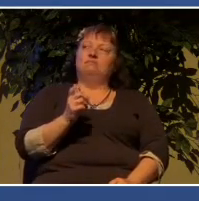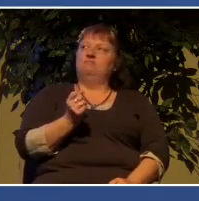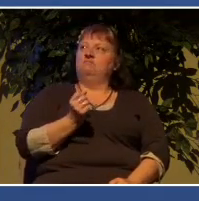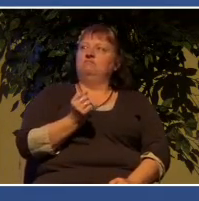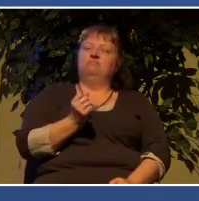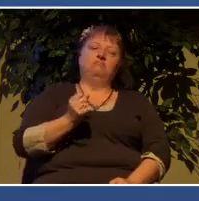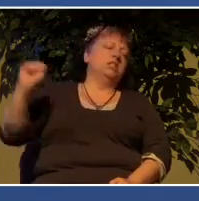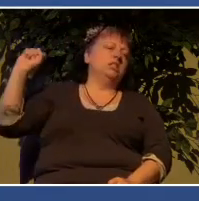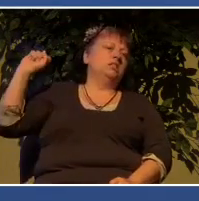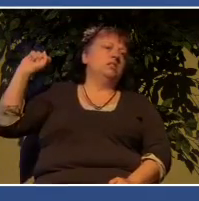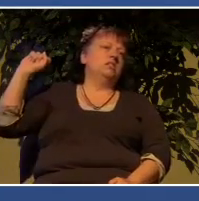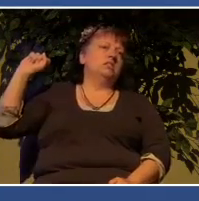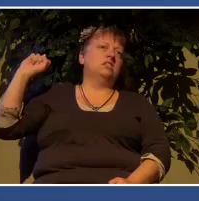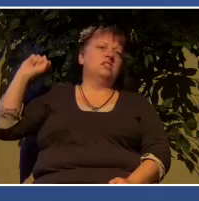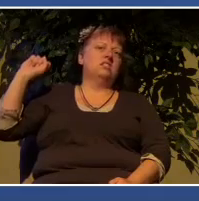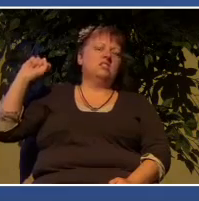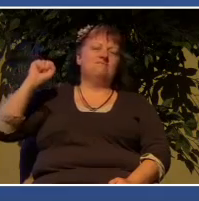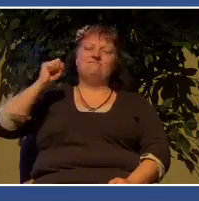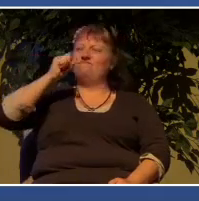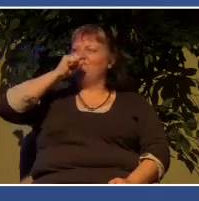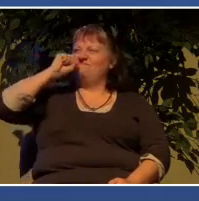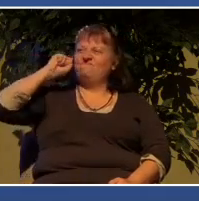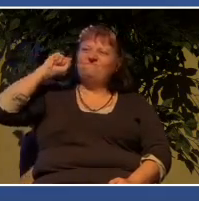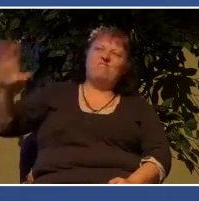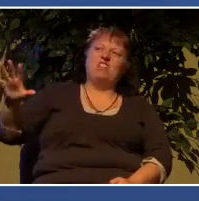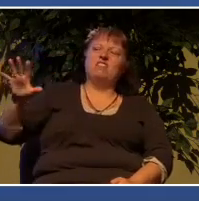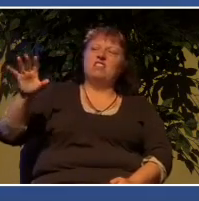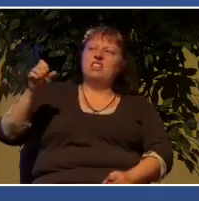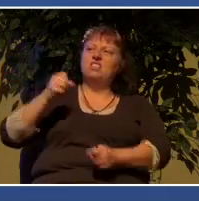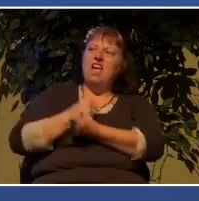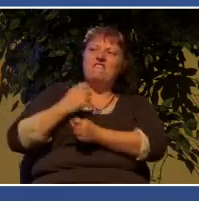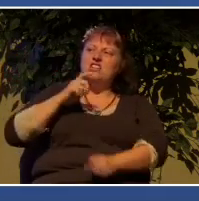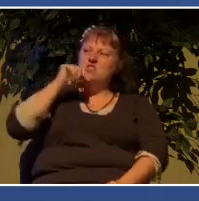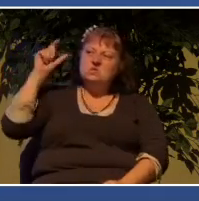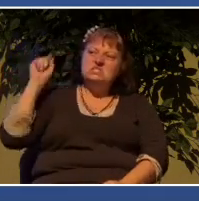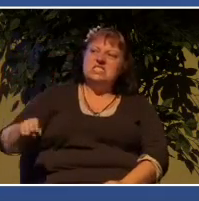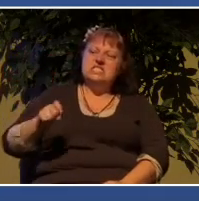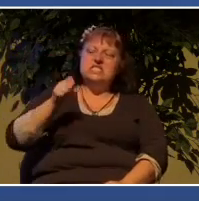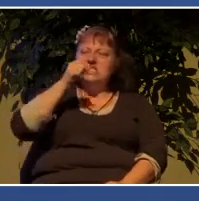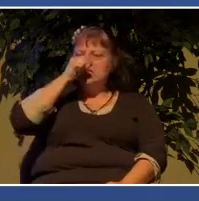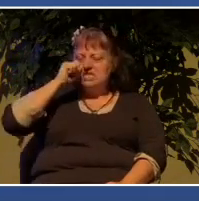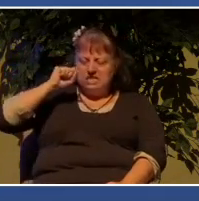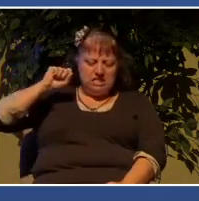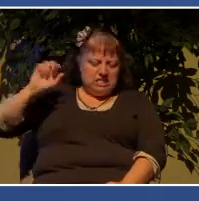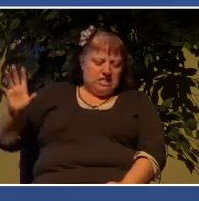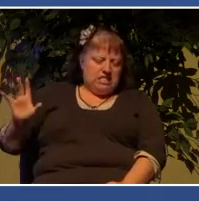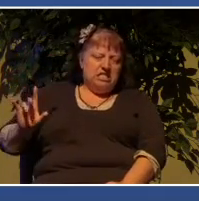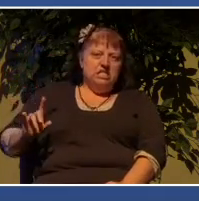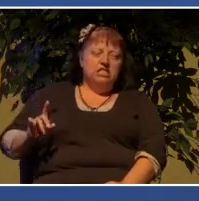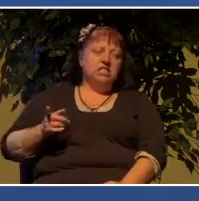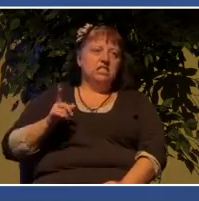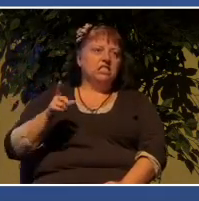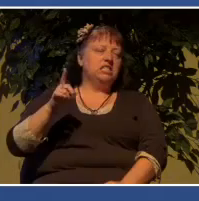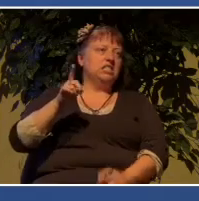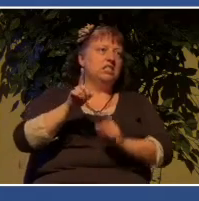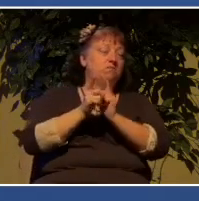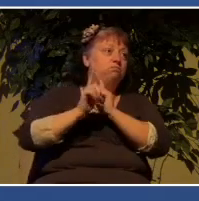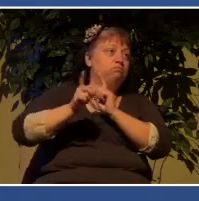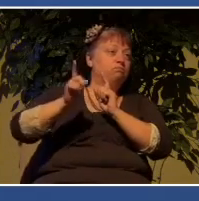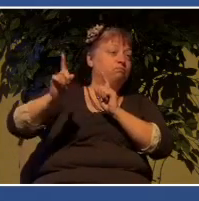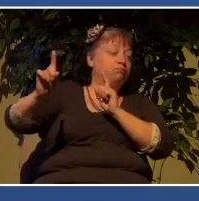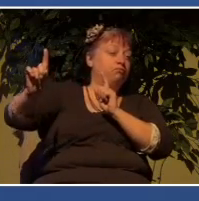throw your love in your face, and off they go, flying away, totally ignorant about